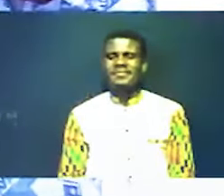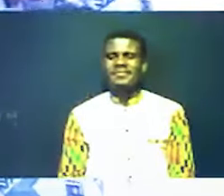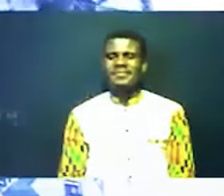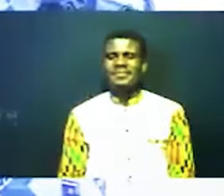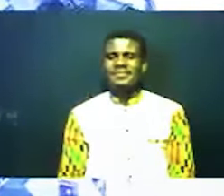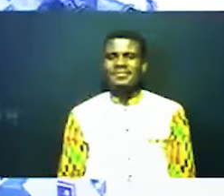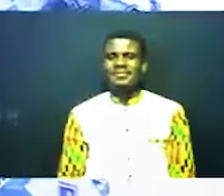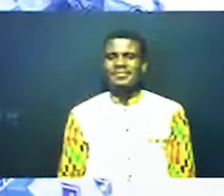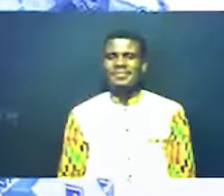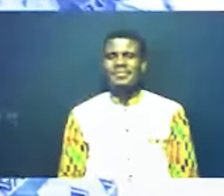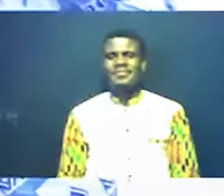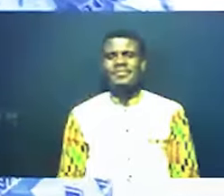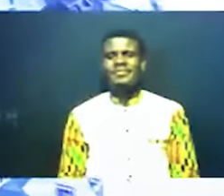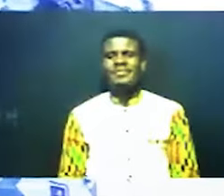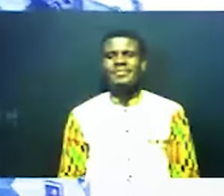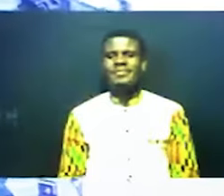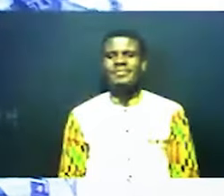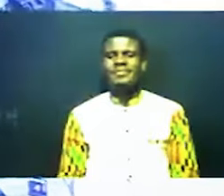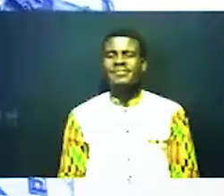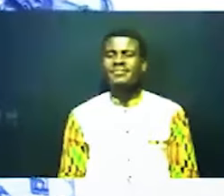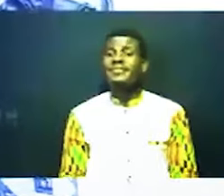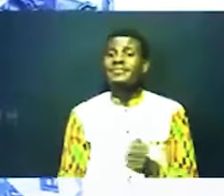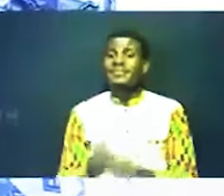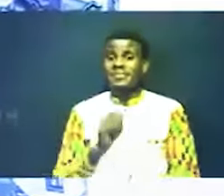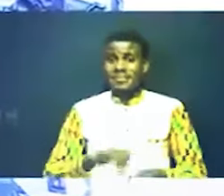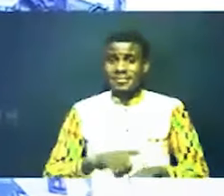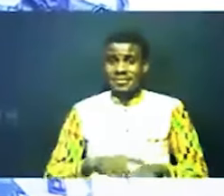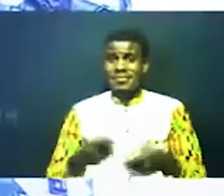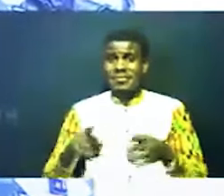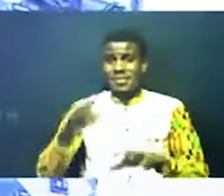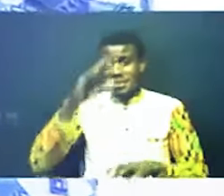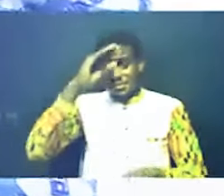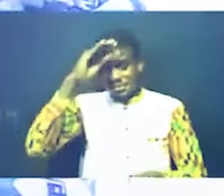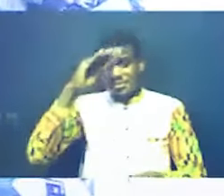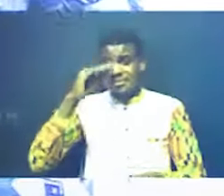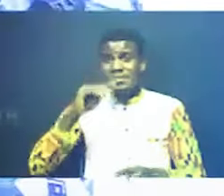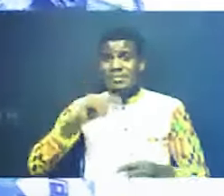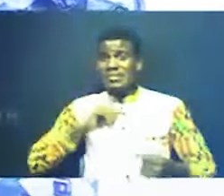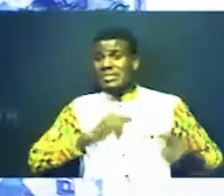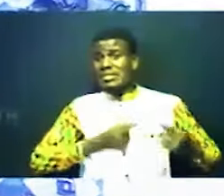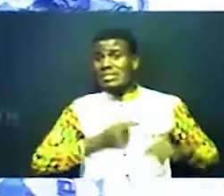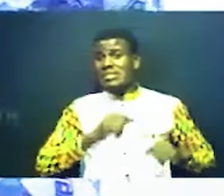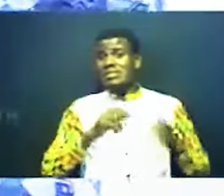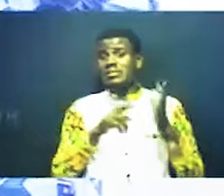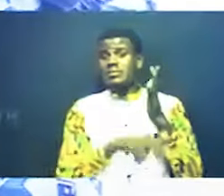temperament. But normally when men are bitter, they will be